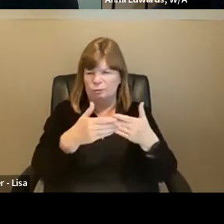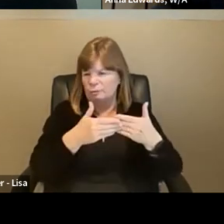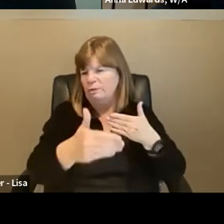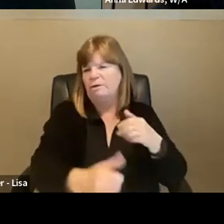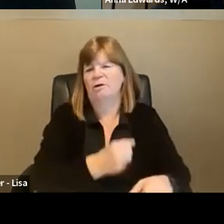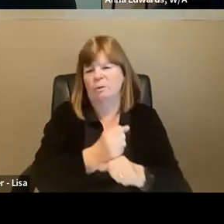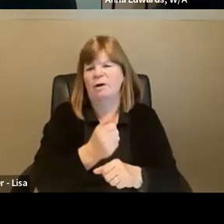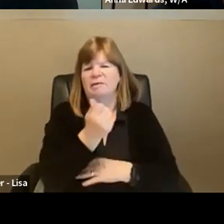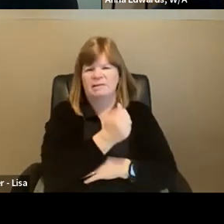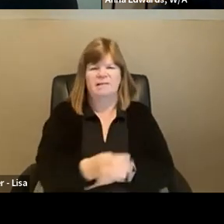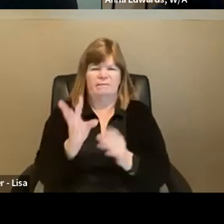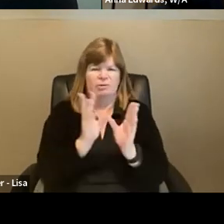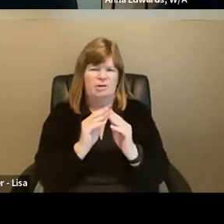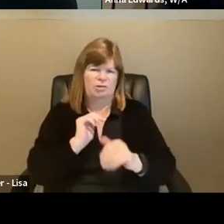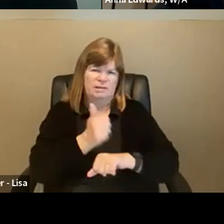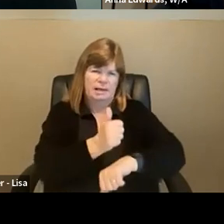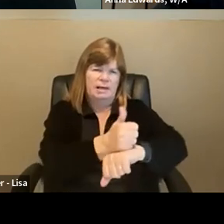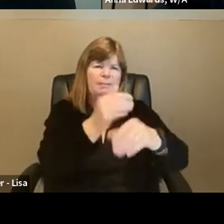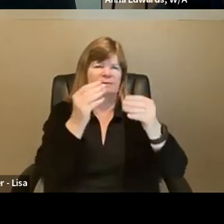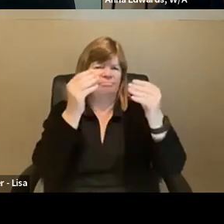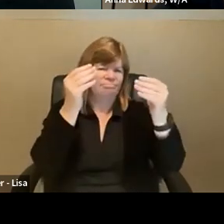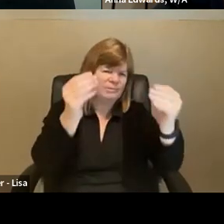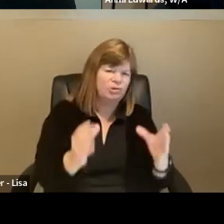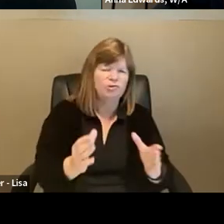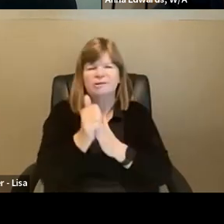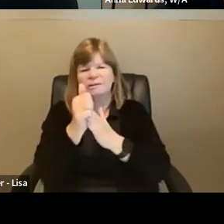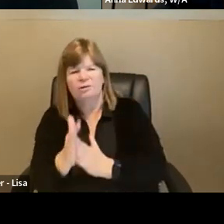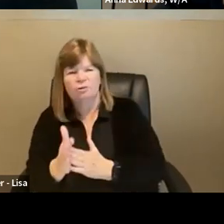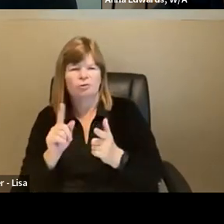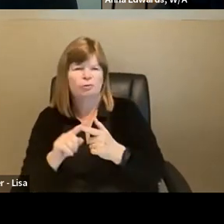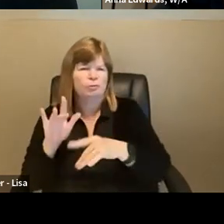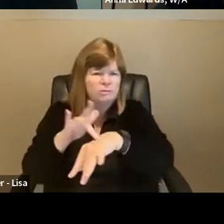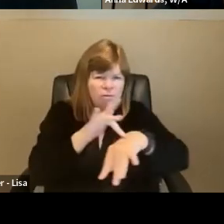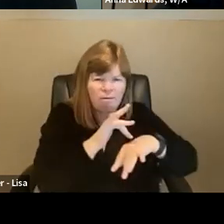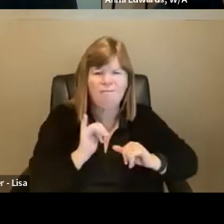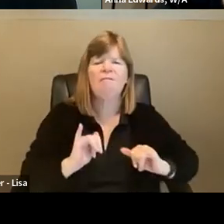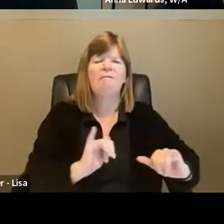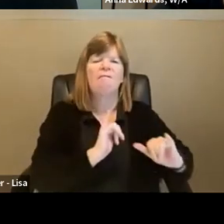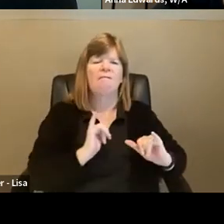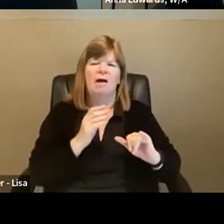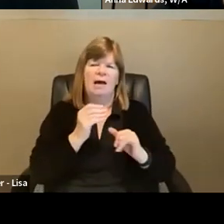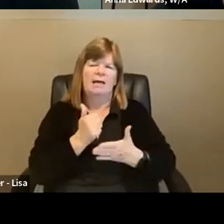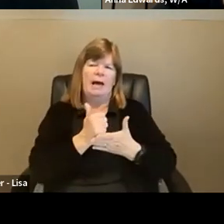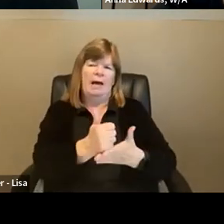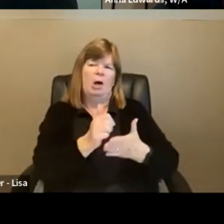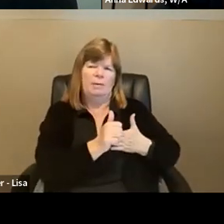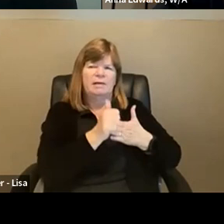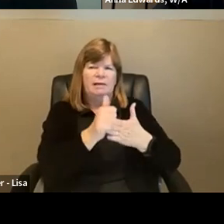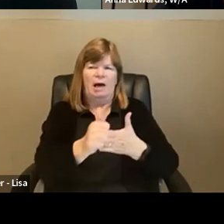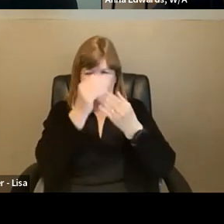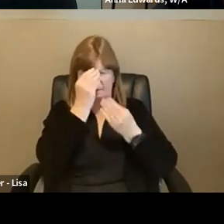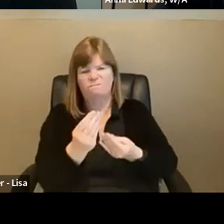several sessions built in for leaders and teachers to be able to kind of play with this a little bit and also help inform